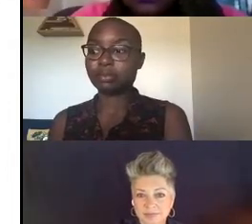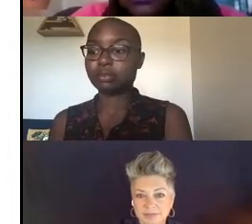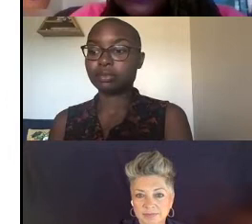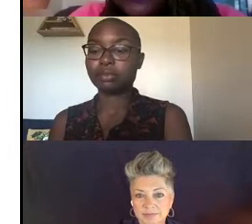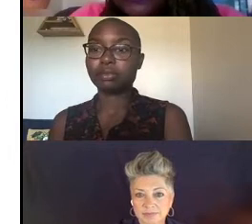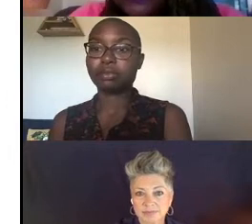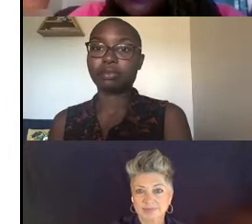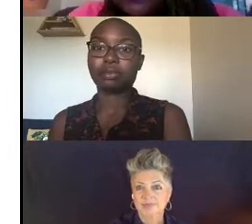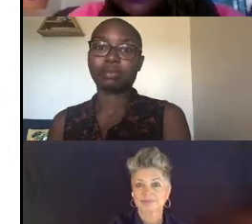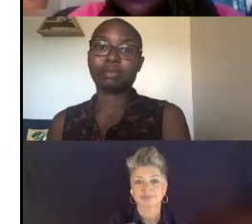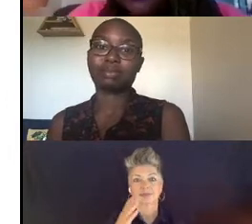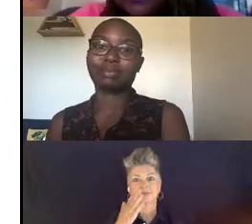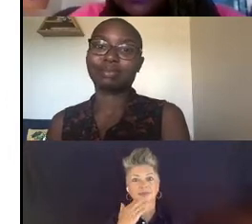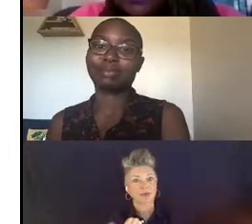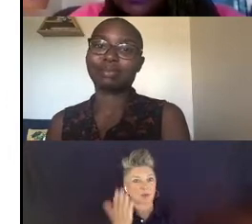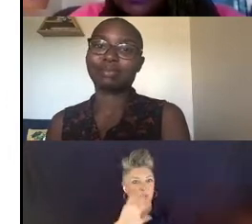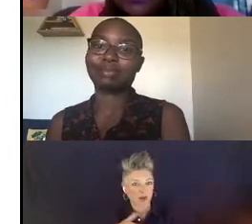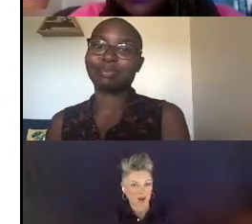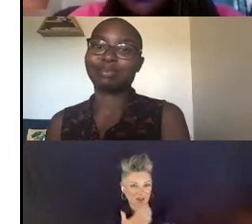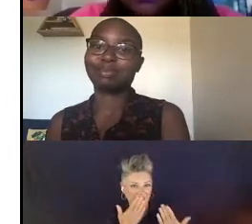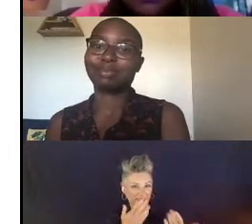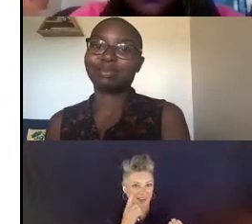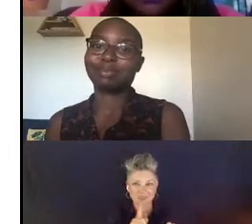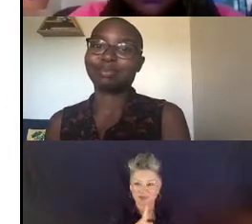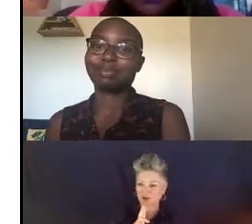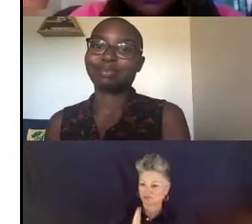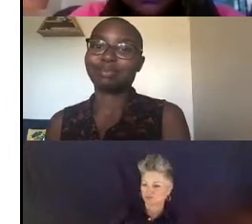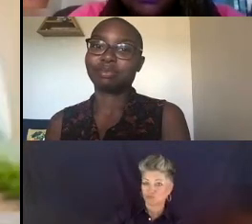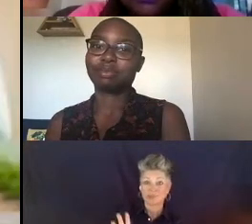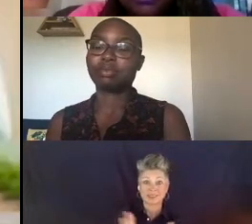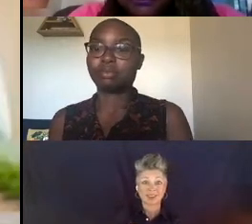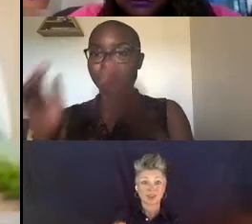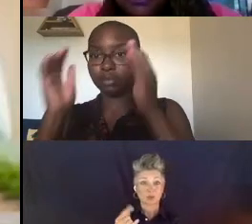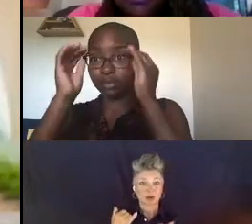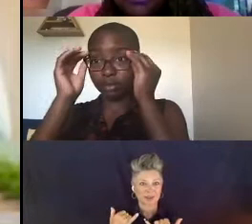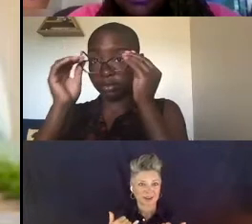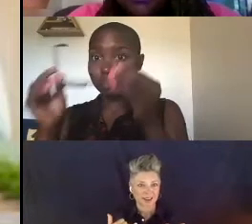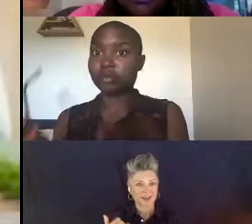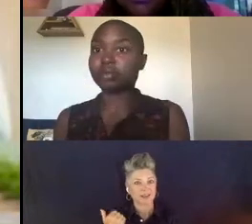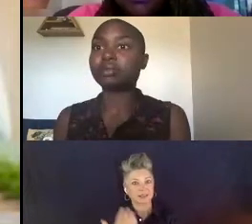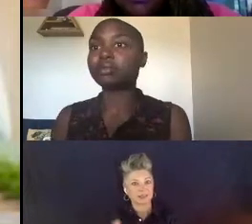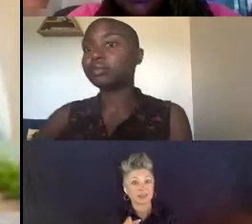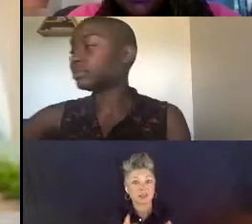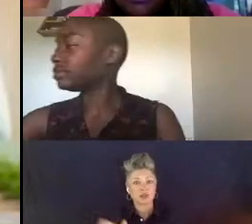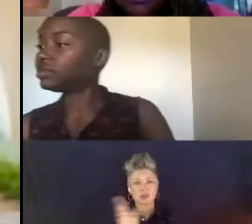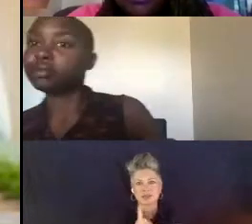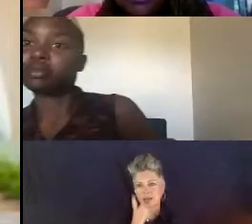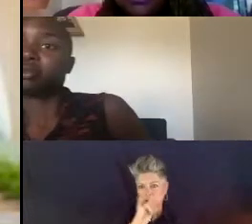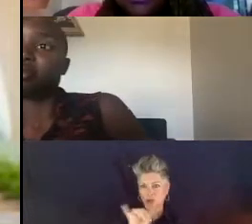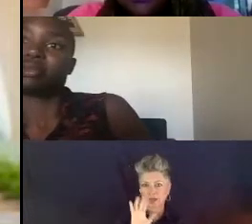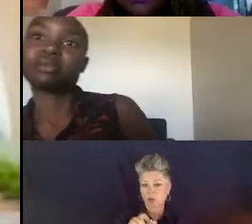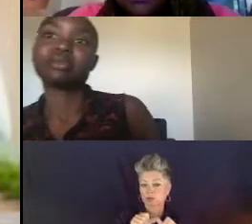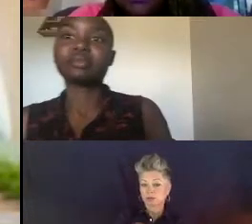So good morning, everyone. Thanks so much for being here in session 1 today. What safe street design looks like will run till